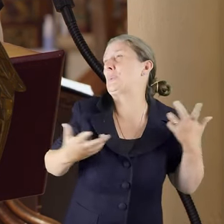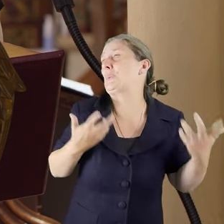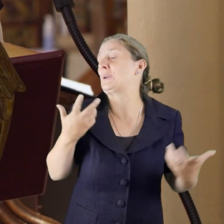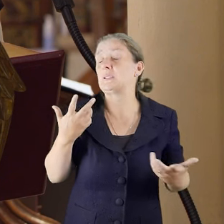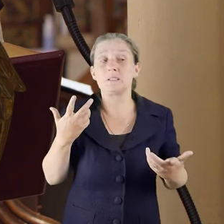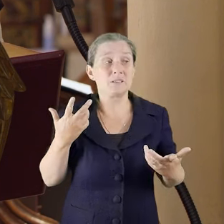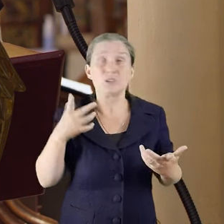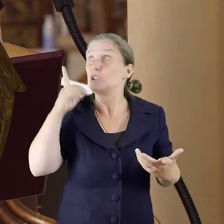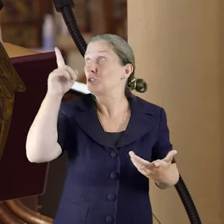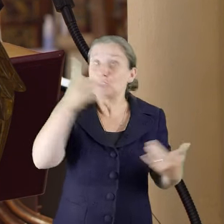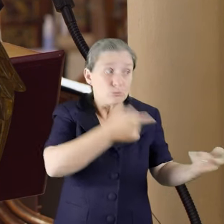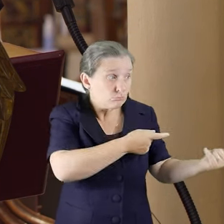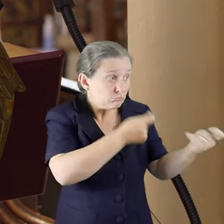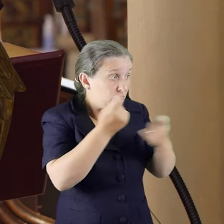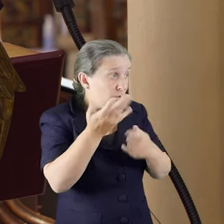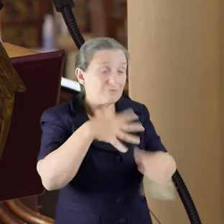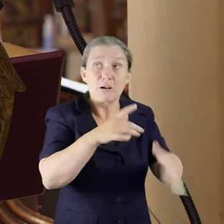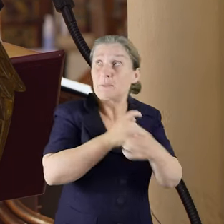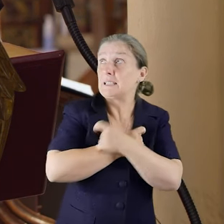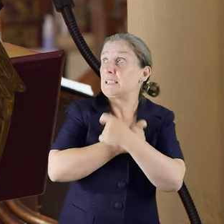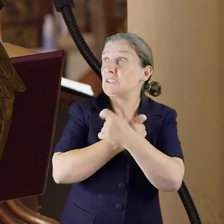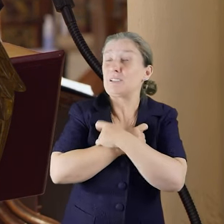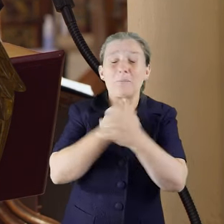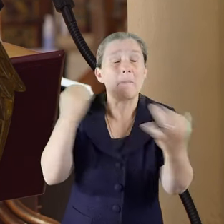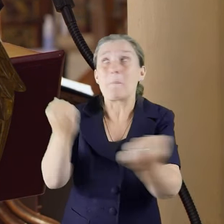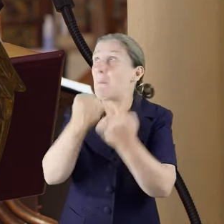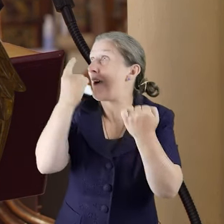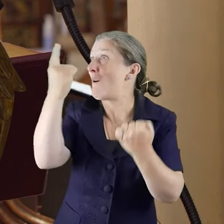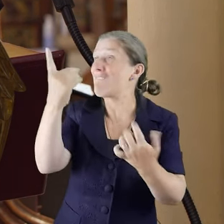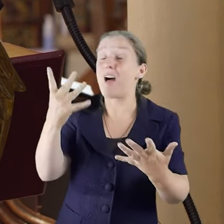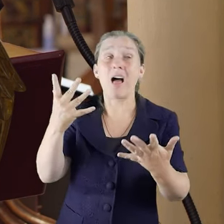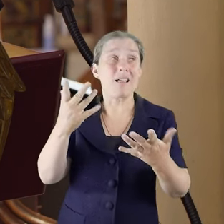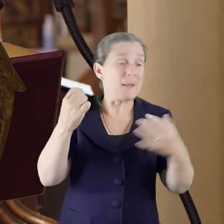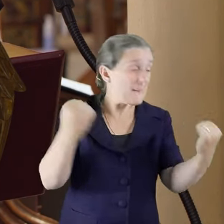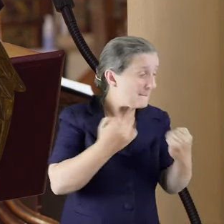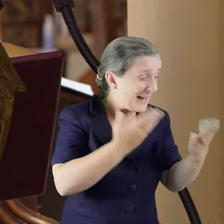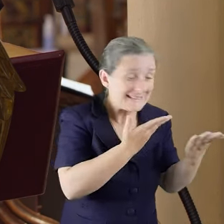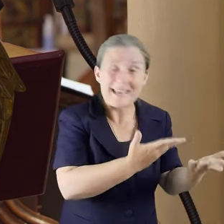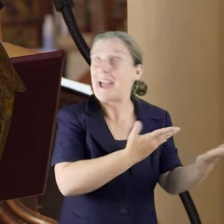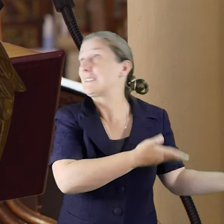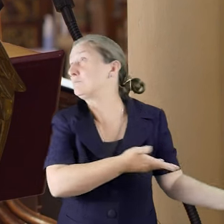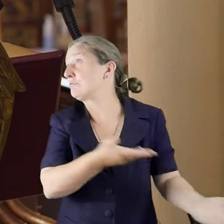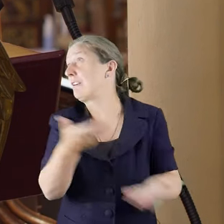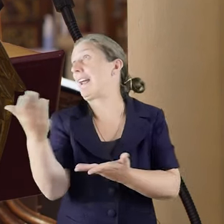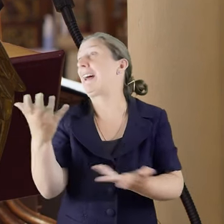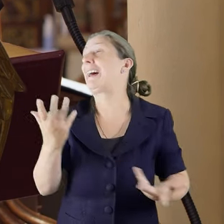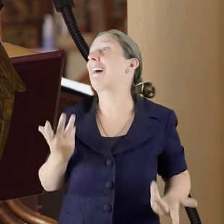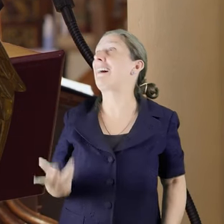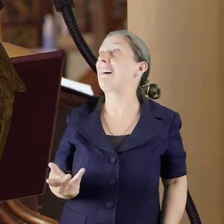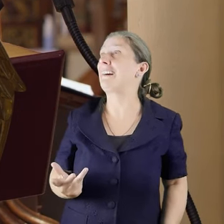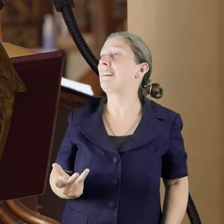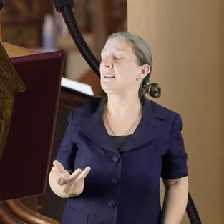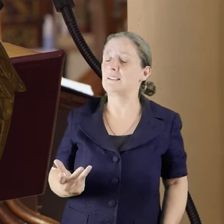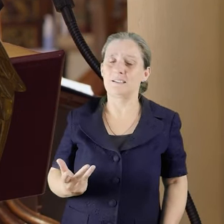people, whom you brought out of the land of Egypt with great power and with a mighty hand?